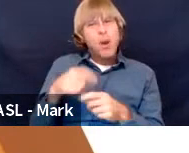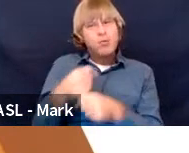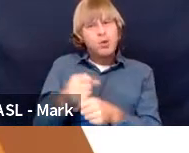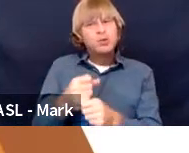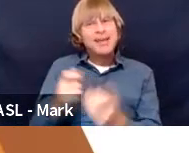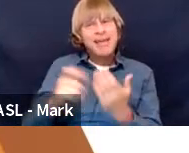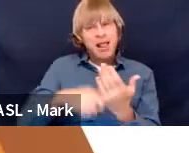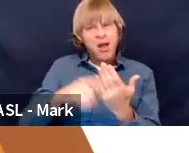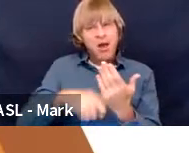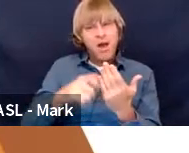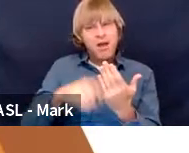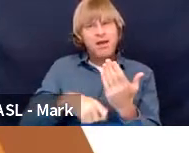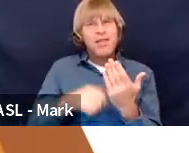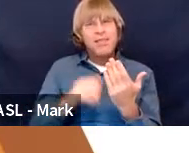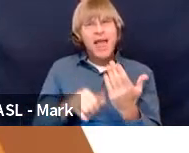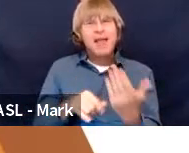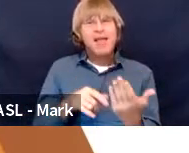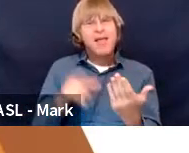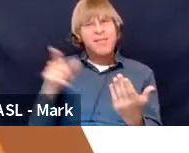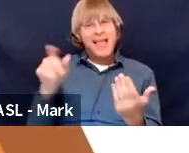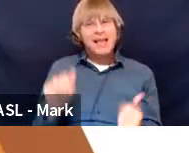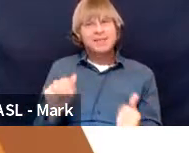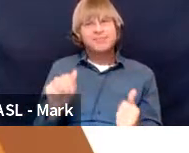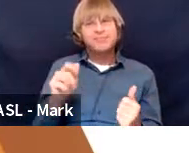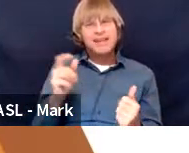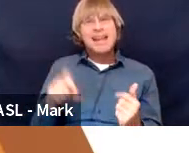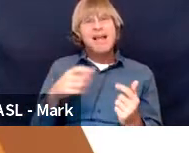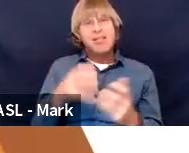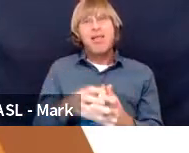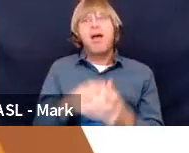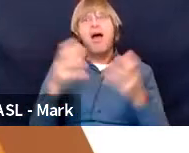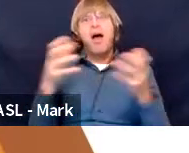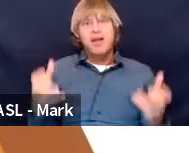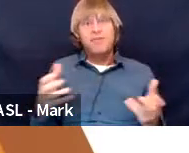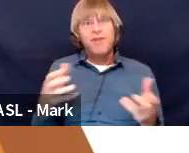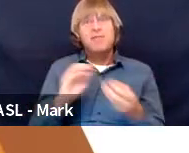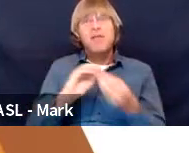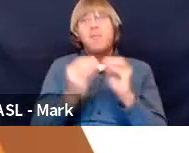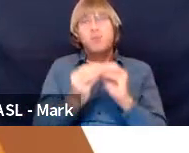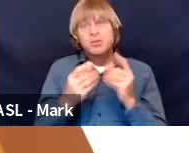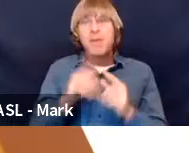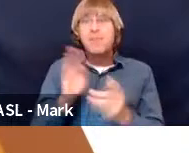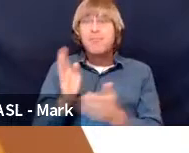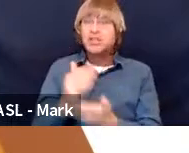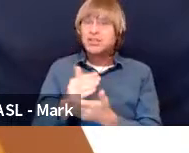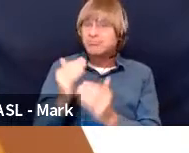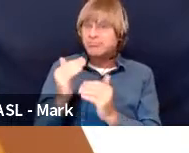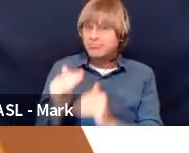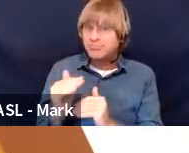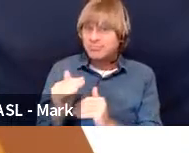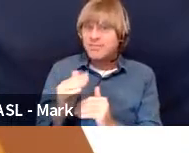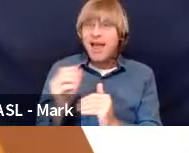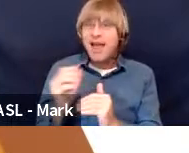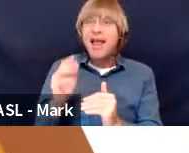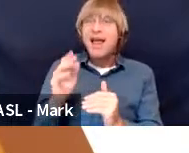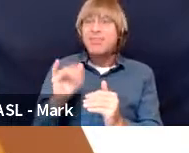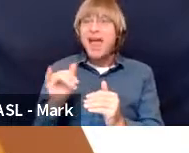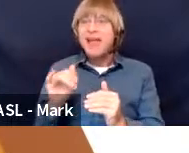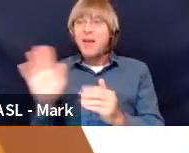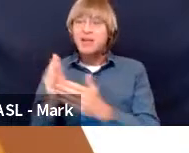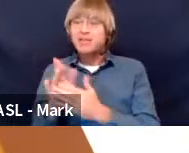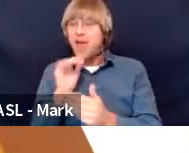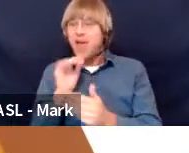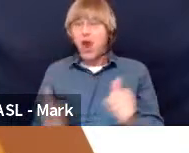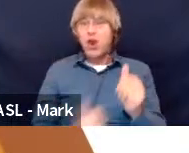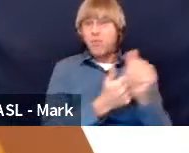a catalog that they needed a lot of quantity of, but their budget hadn't quite caught up with the demand yet, if that